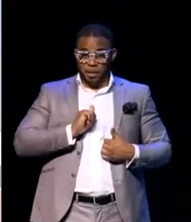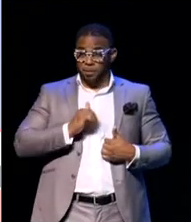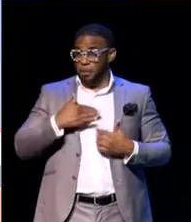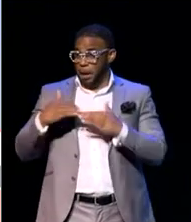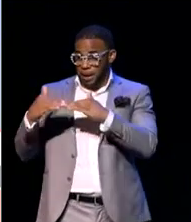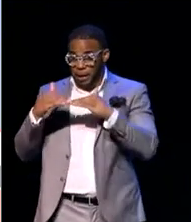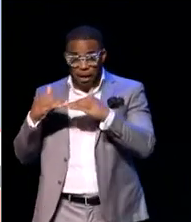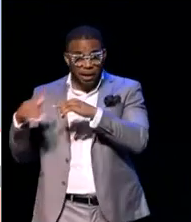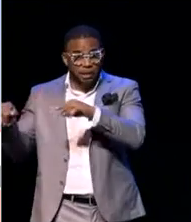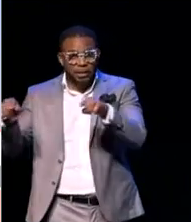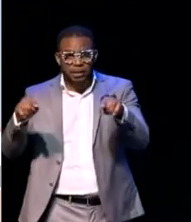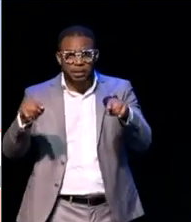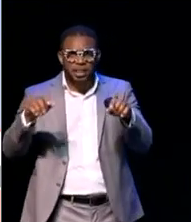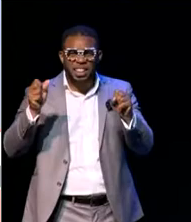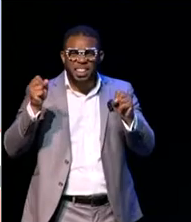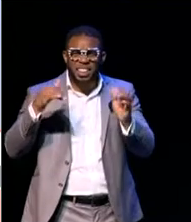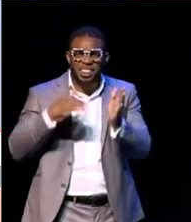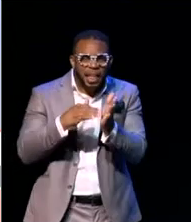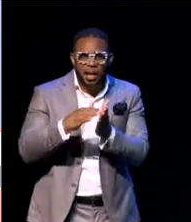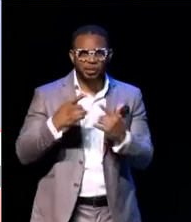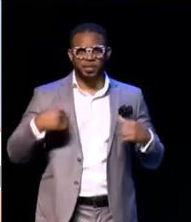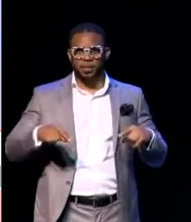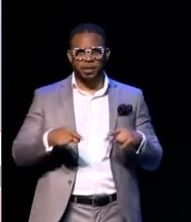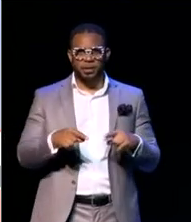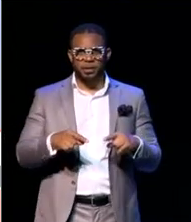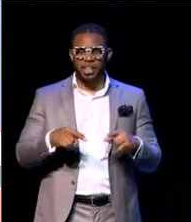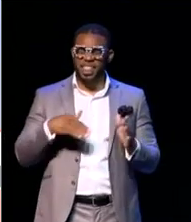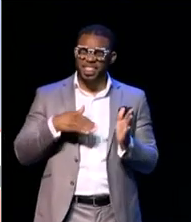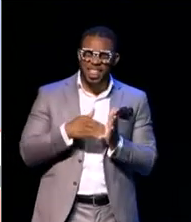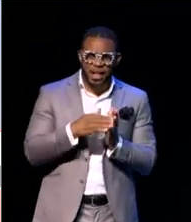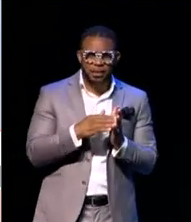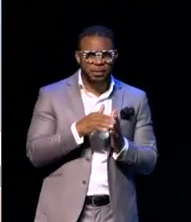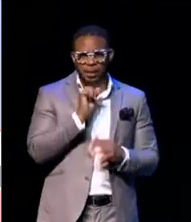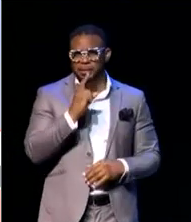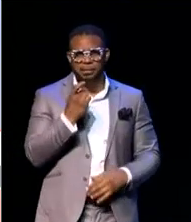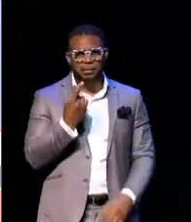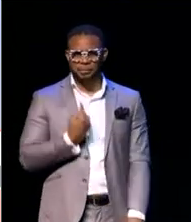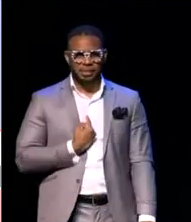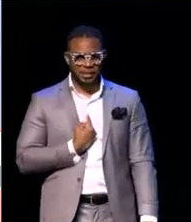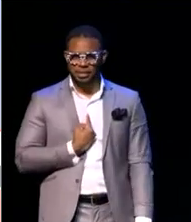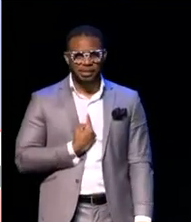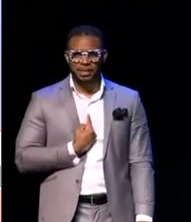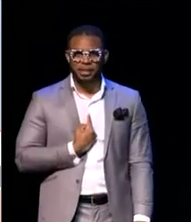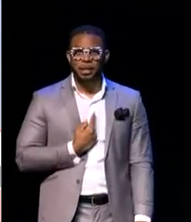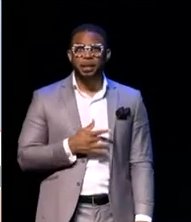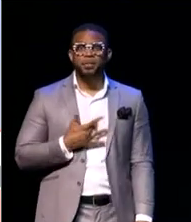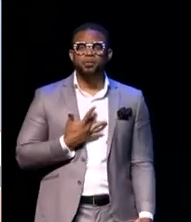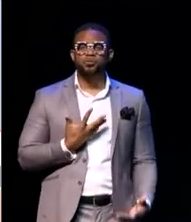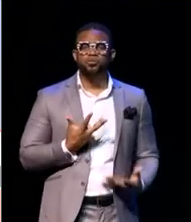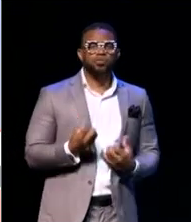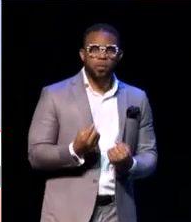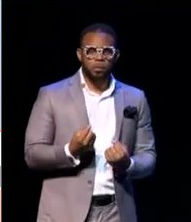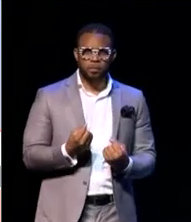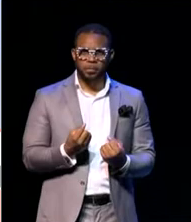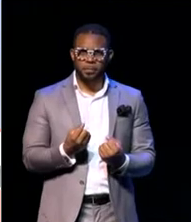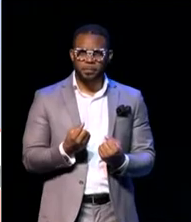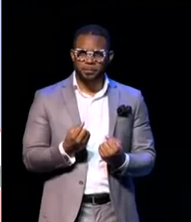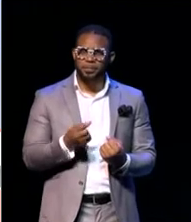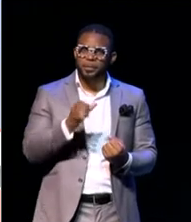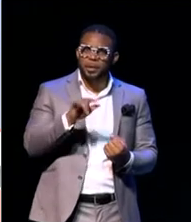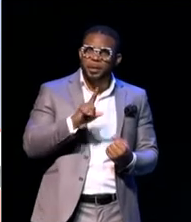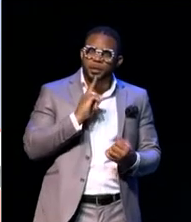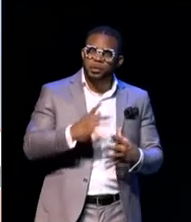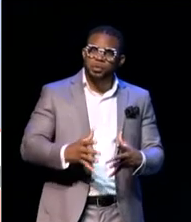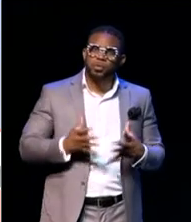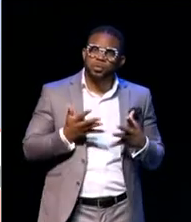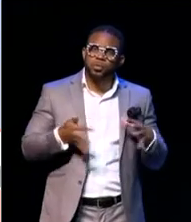my colleagues, thousands of us, thousands, not just me, feel very strongly that it